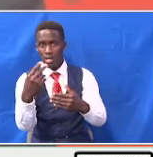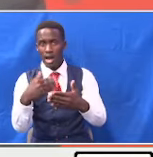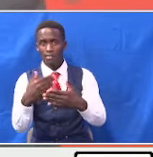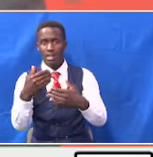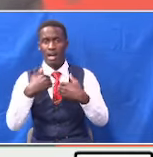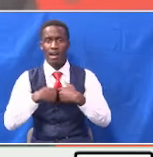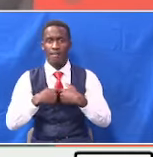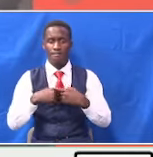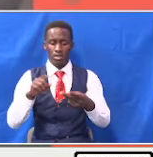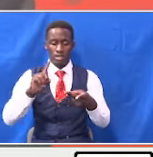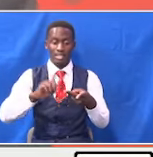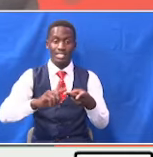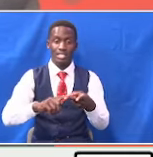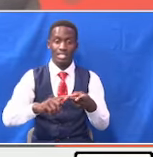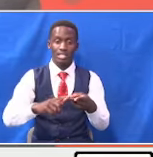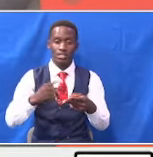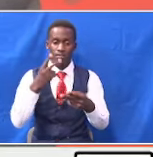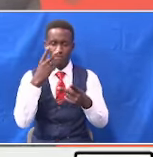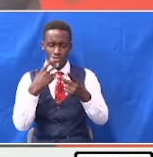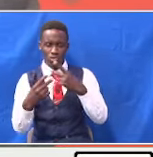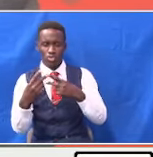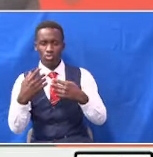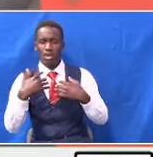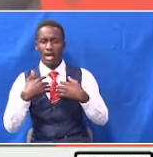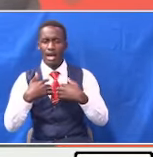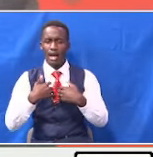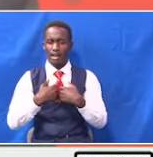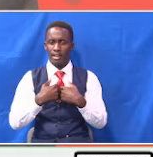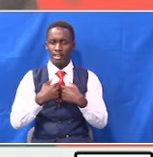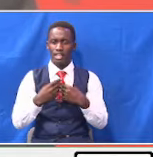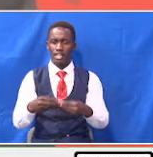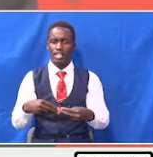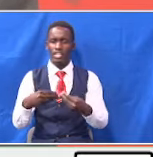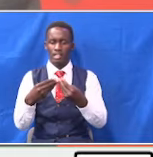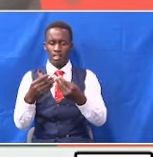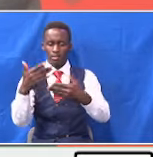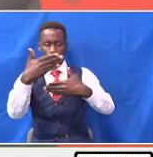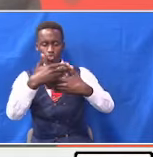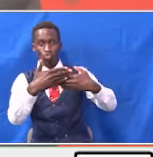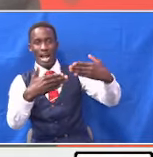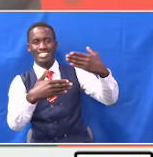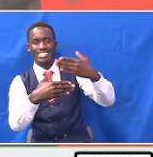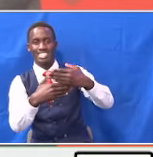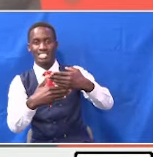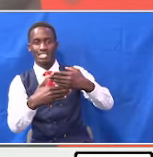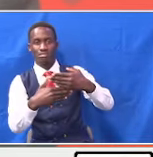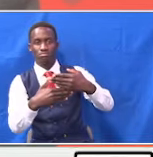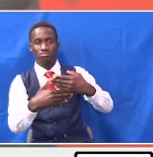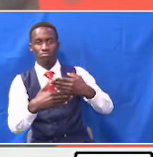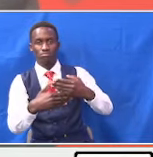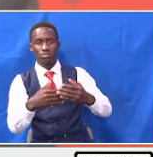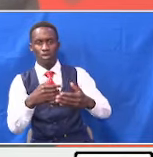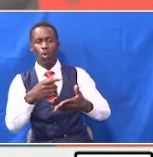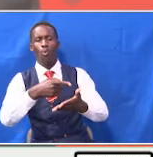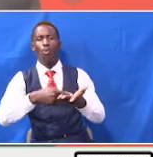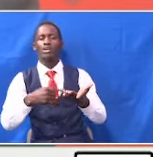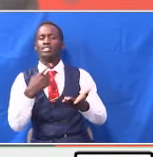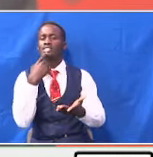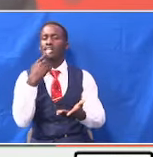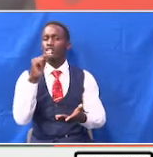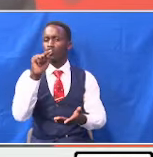vision is to give it structures. And this is what tells you